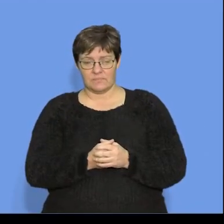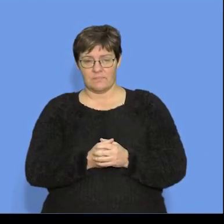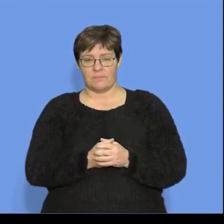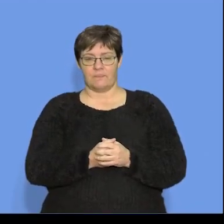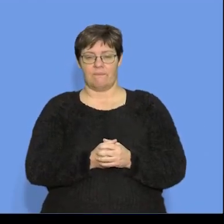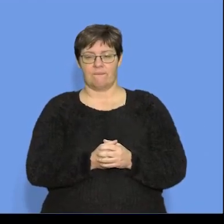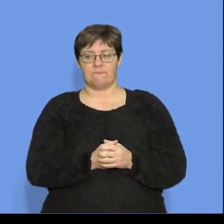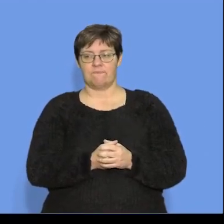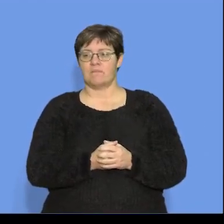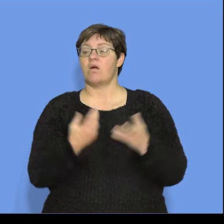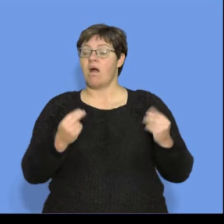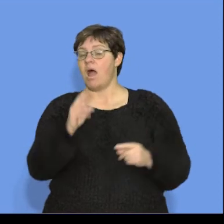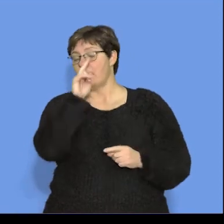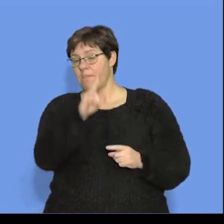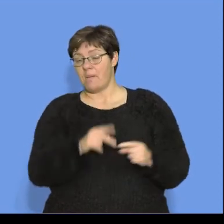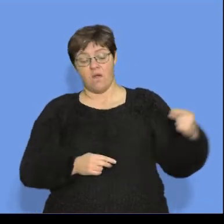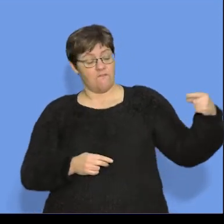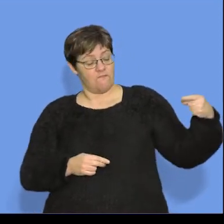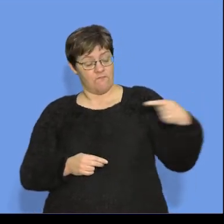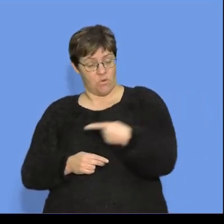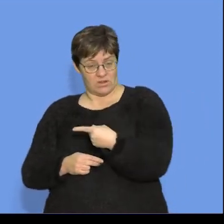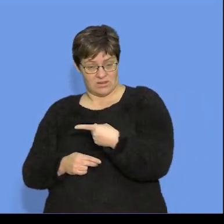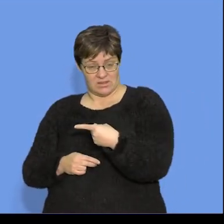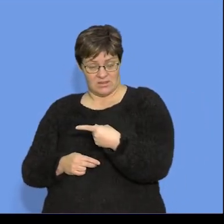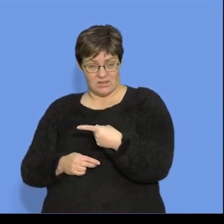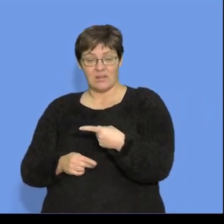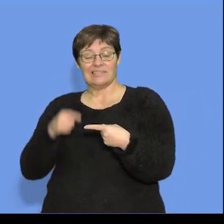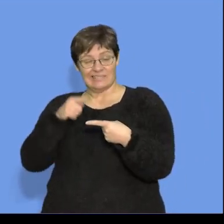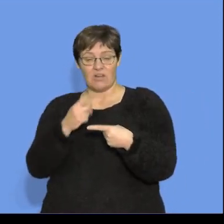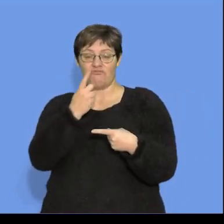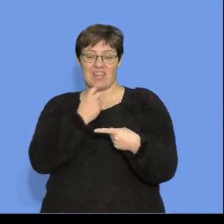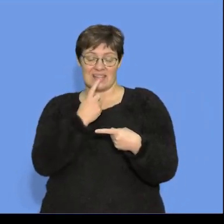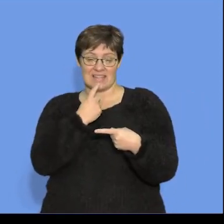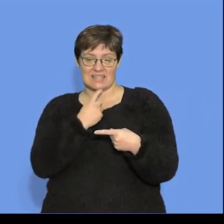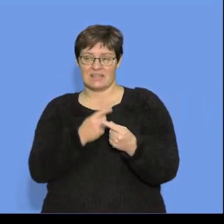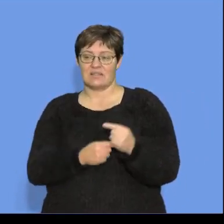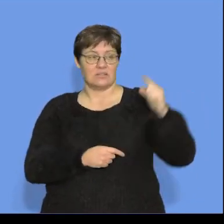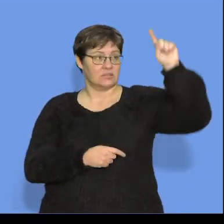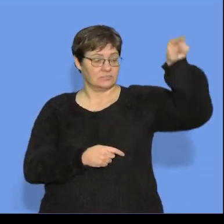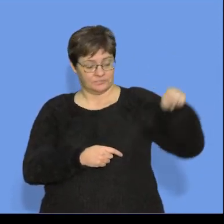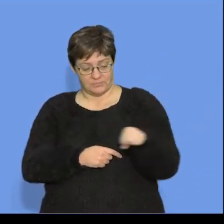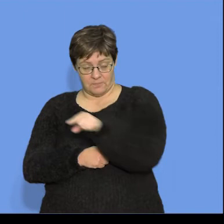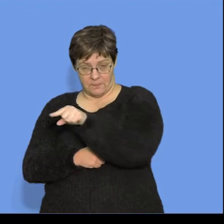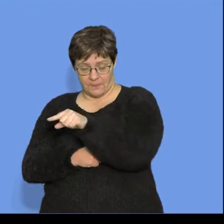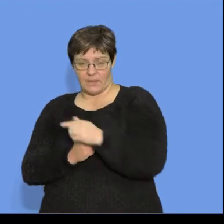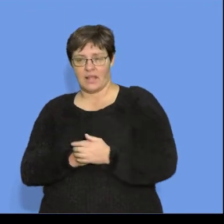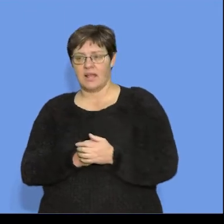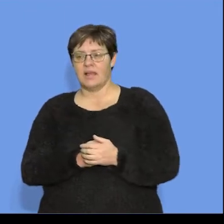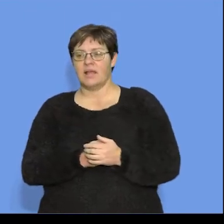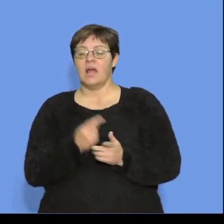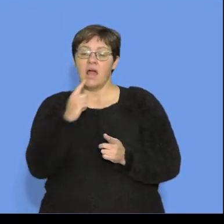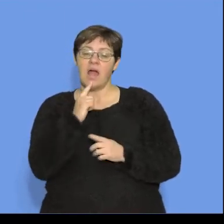like this, where we recognize the forward reaction is the one in red. It's coming all the way down there. And